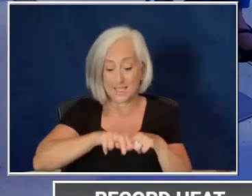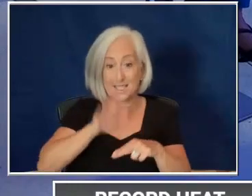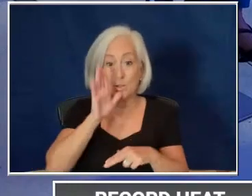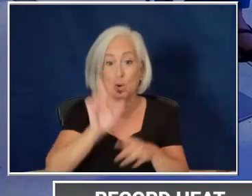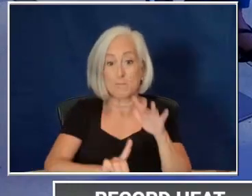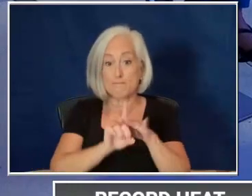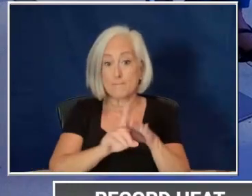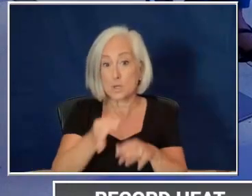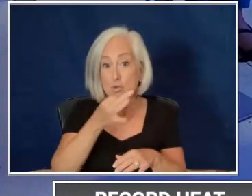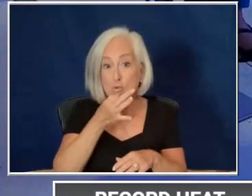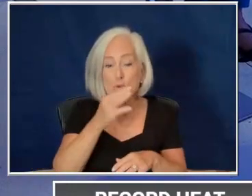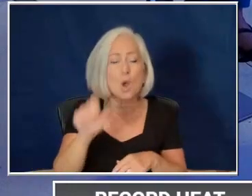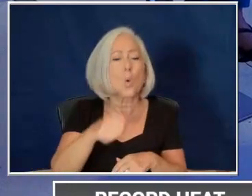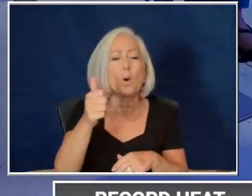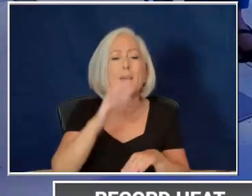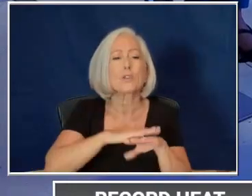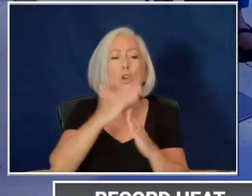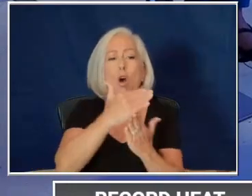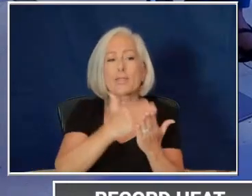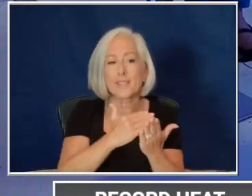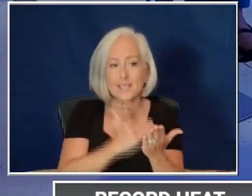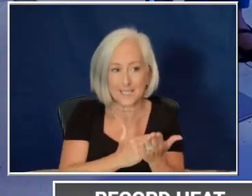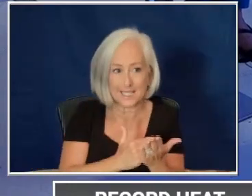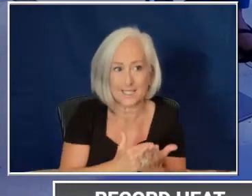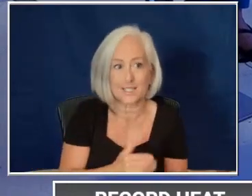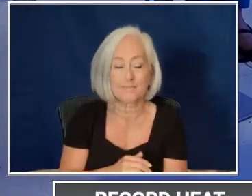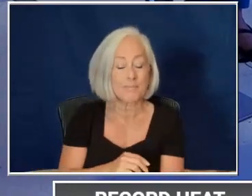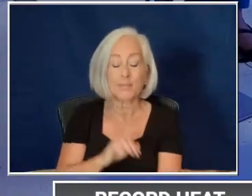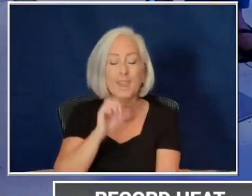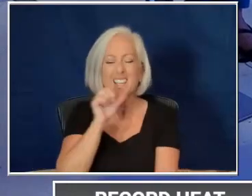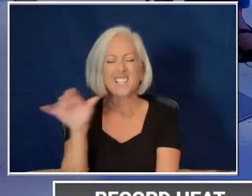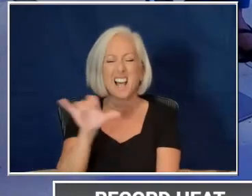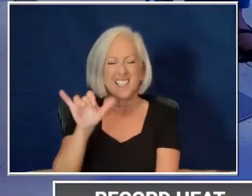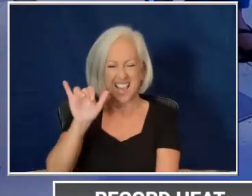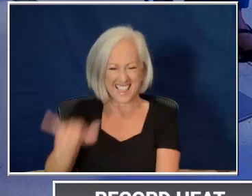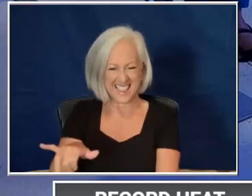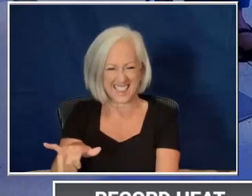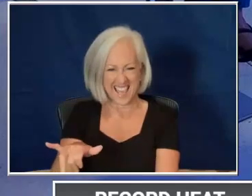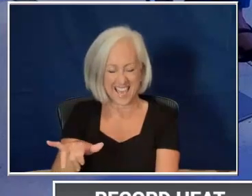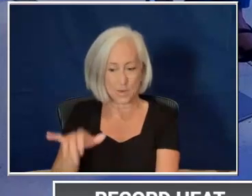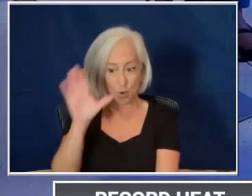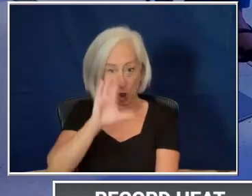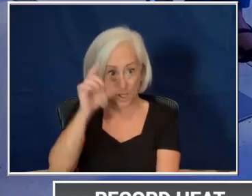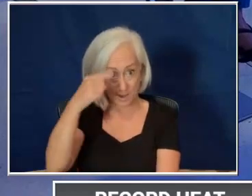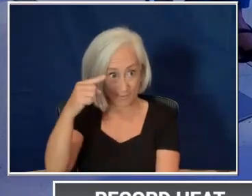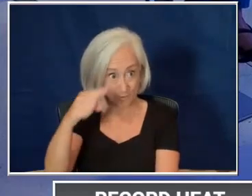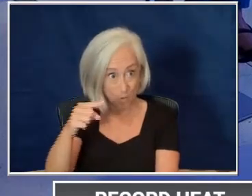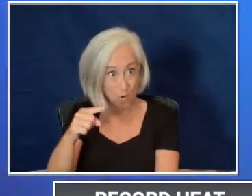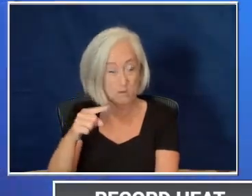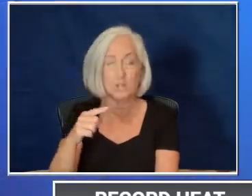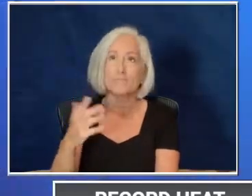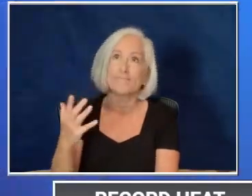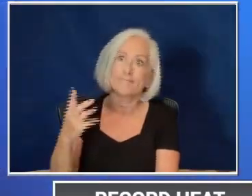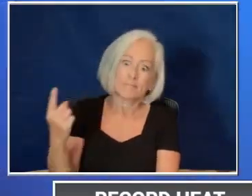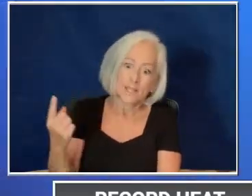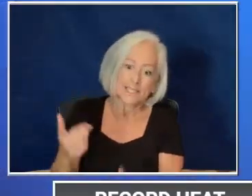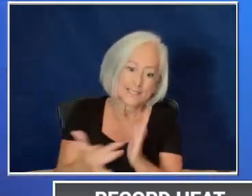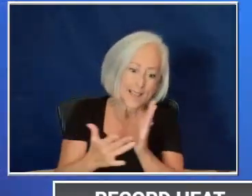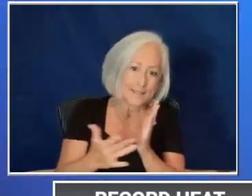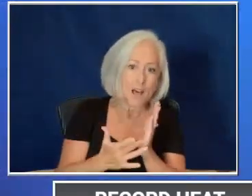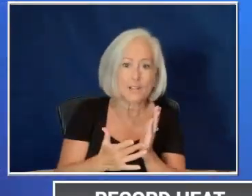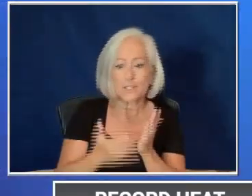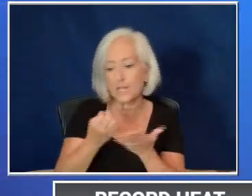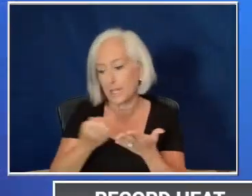on the list? So we don't have anything like that on the list that we're looking at. There's always, technology and equipment. We've had some